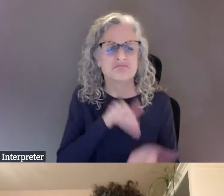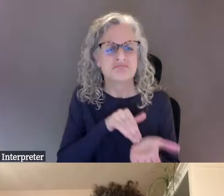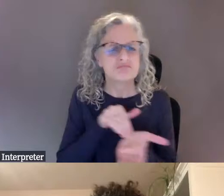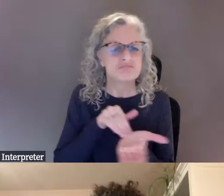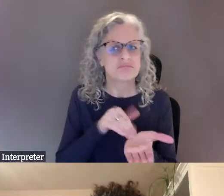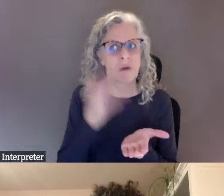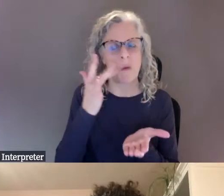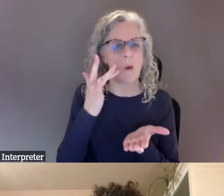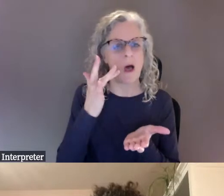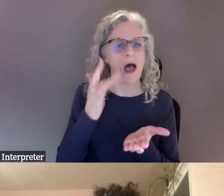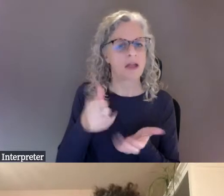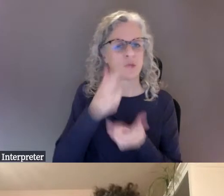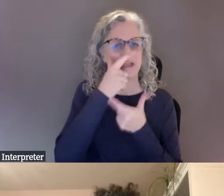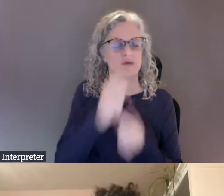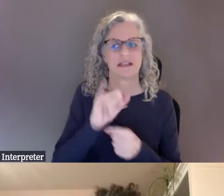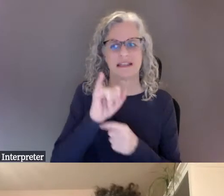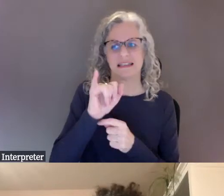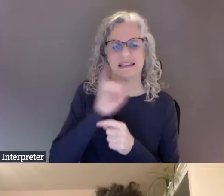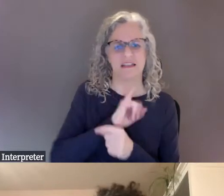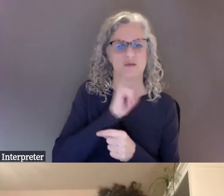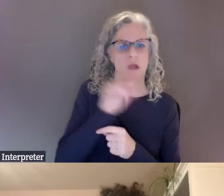Israel bonds campaigning is.